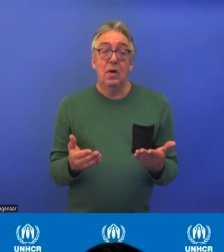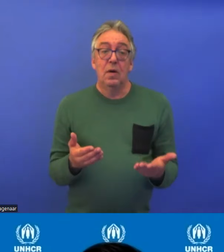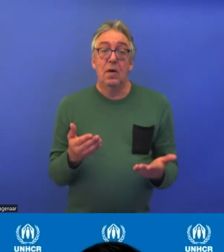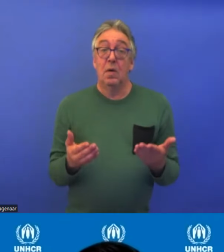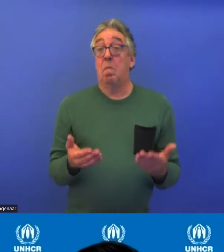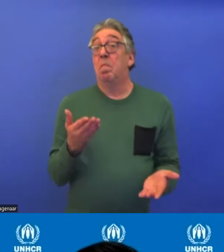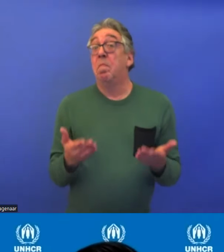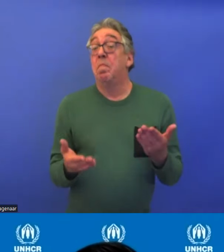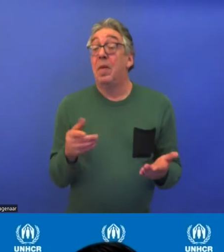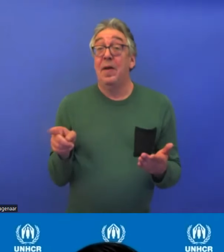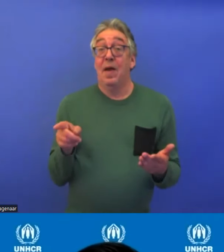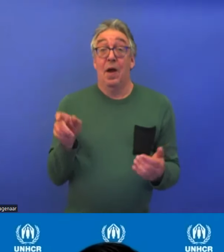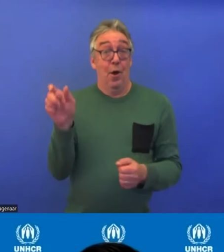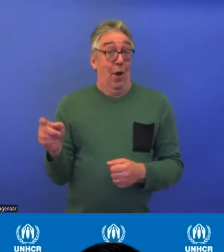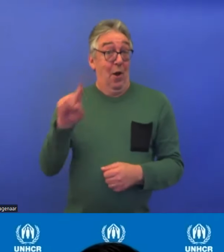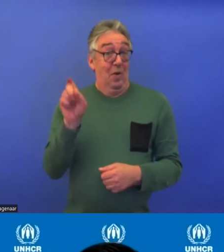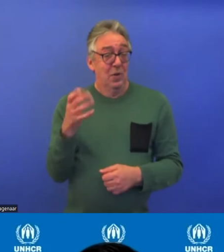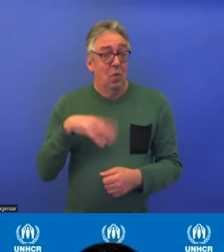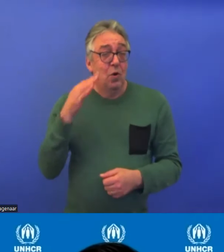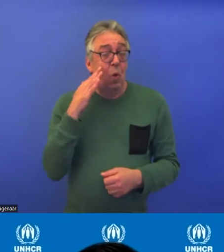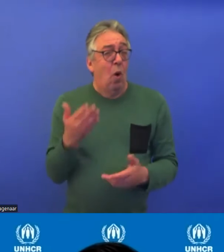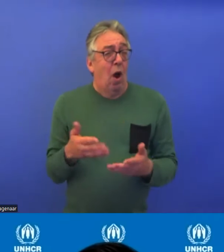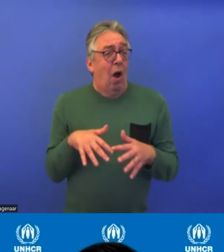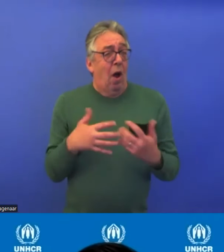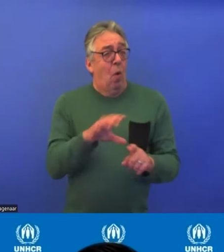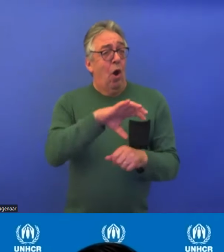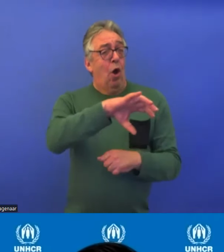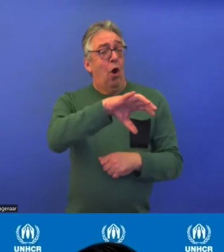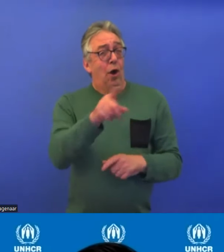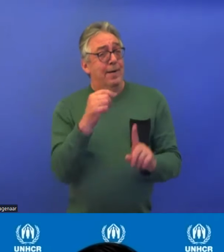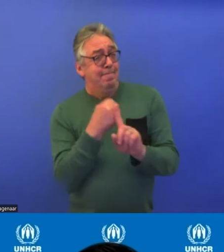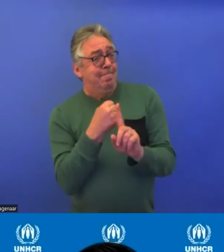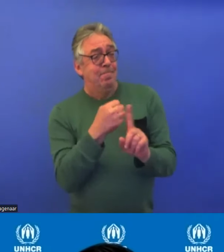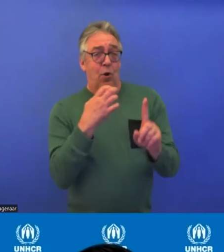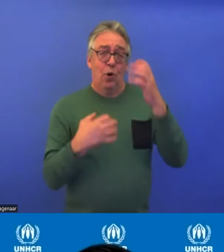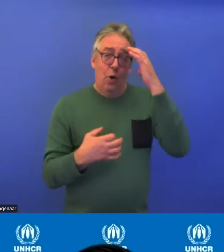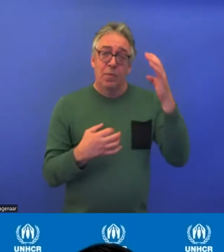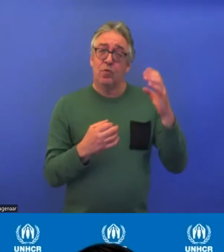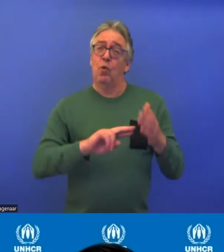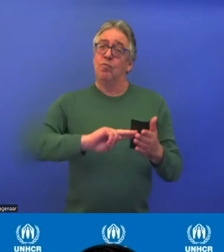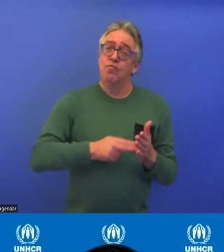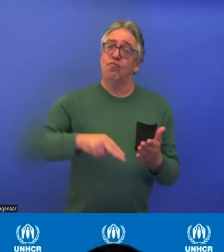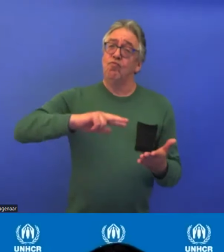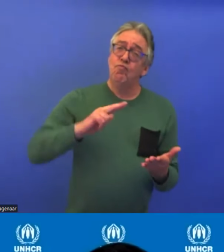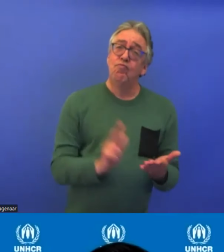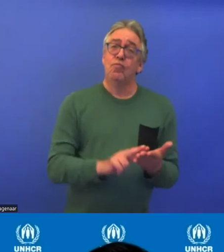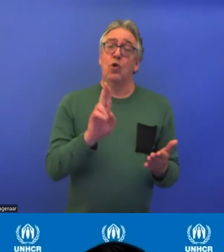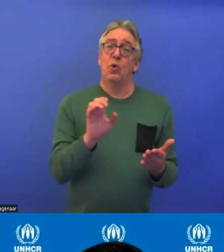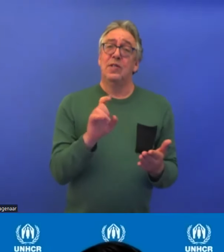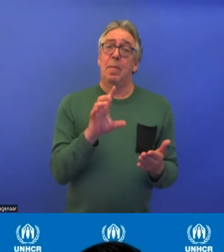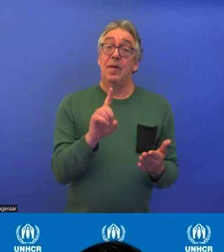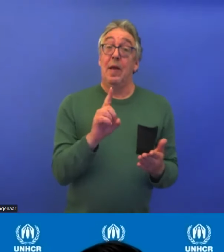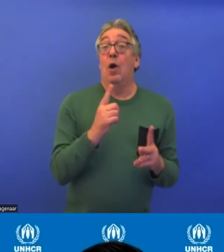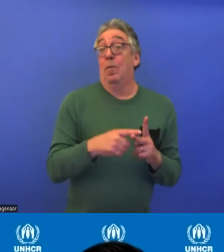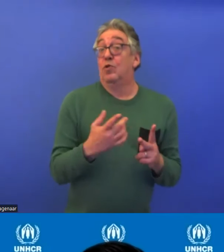protocol. So maybe this is more related to advocacy work, but if you would like to share any views on this. Thank